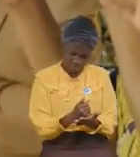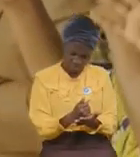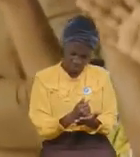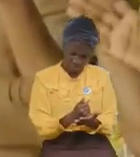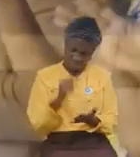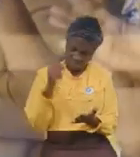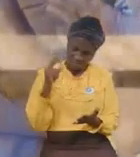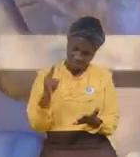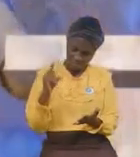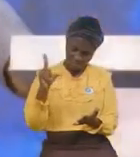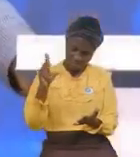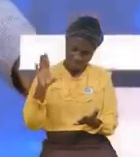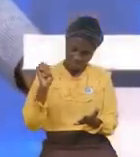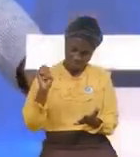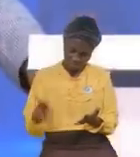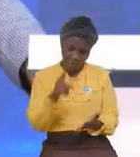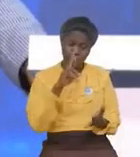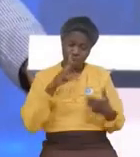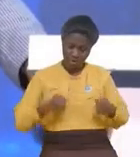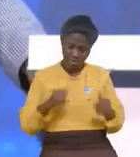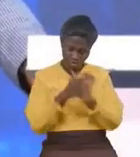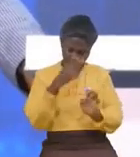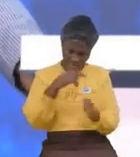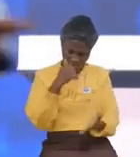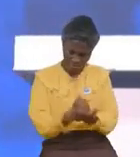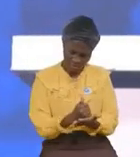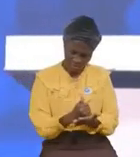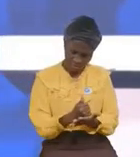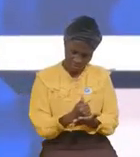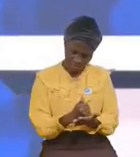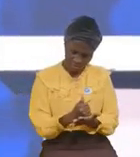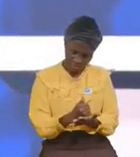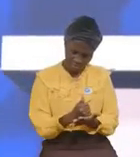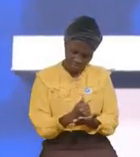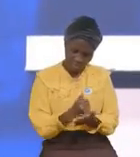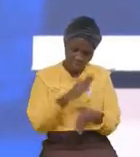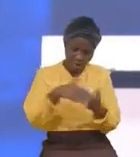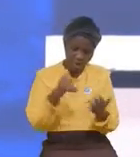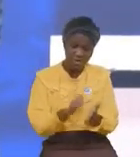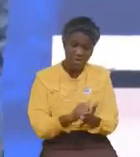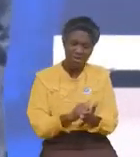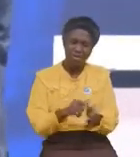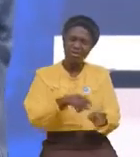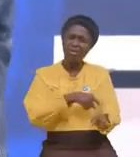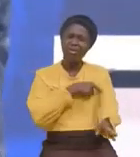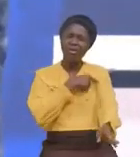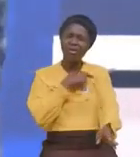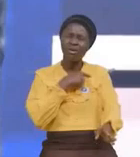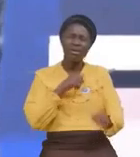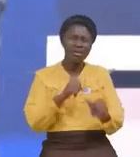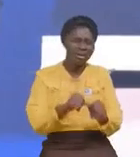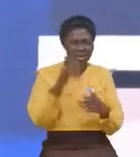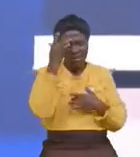Ulcer, you are healed in Jesus' name. All that long-standing sickness,